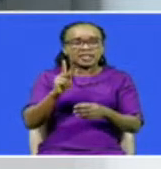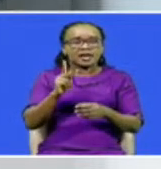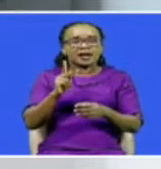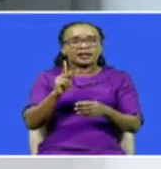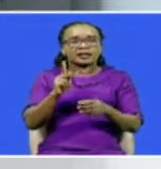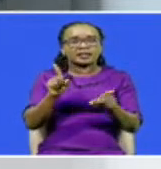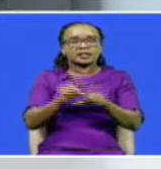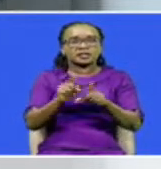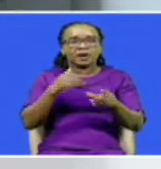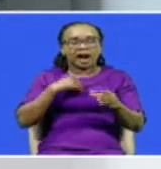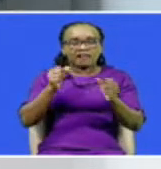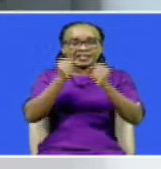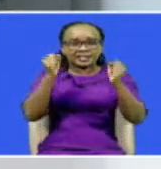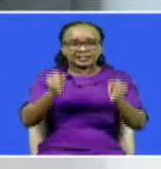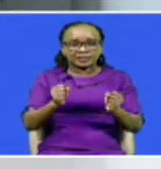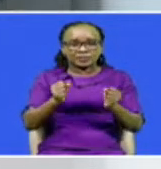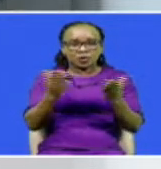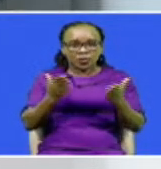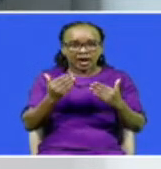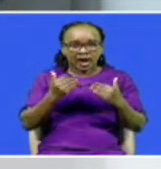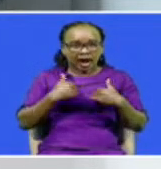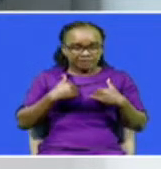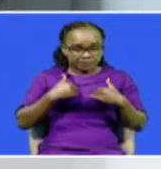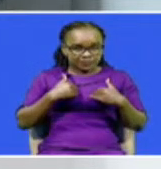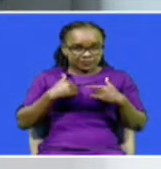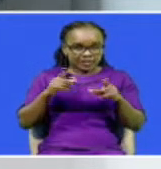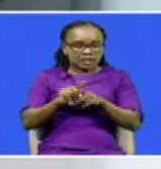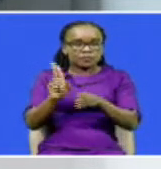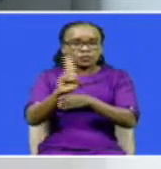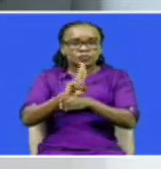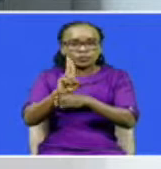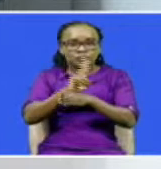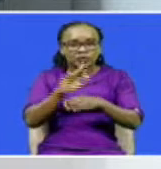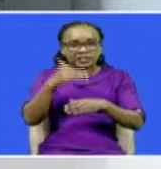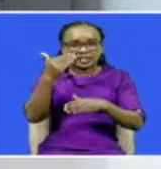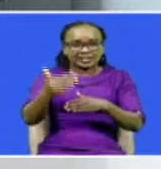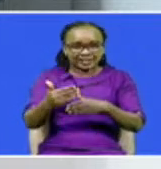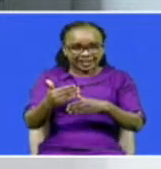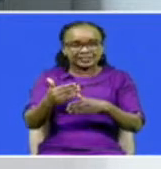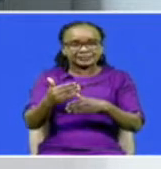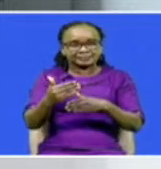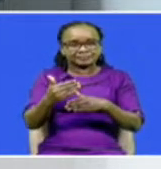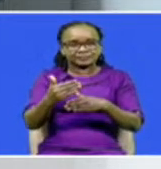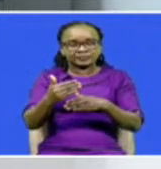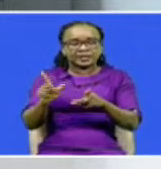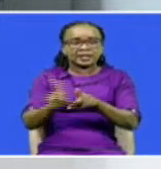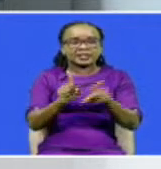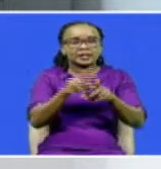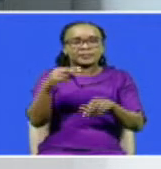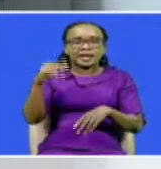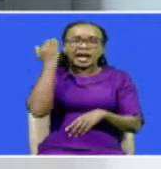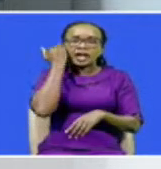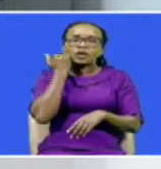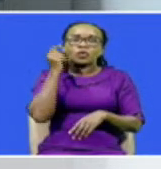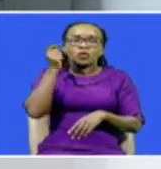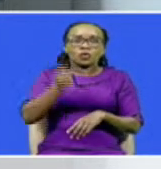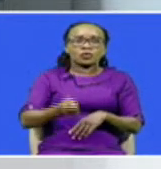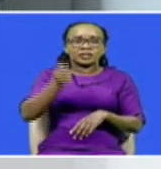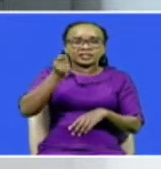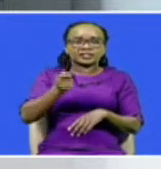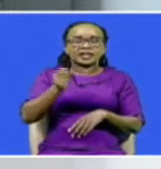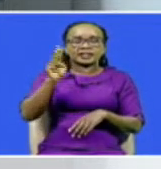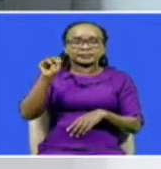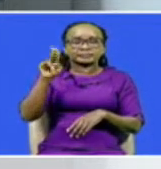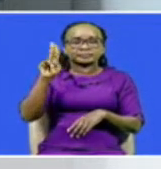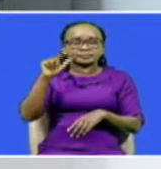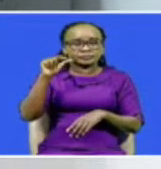Elections Management System, that is the KIEMS KIT, to be used in next week's polls. Now, High Court Judge Justice Mugure